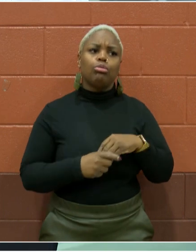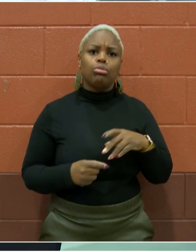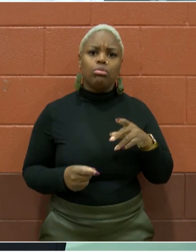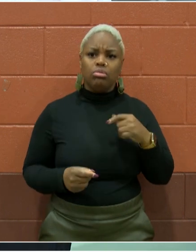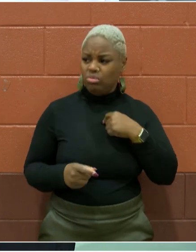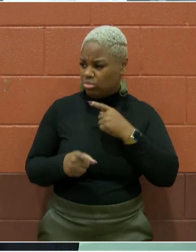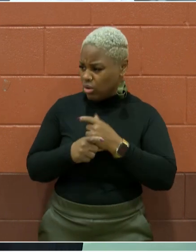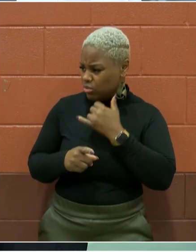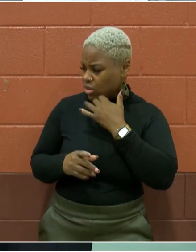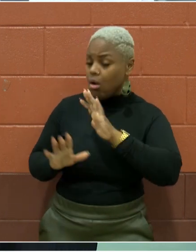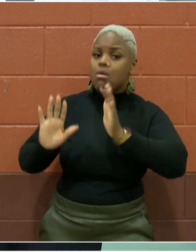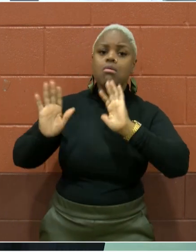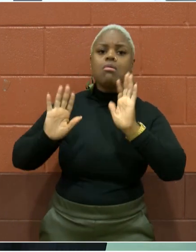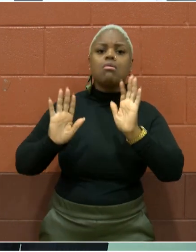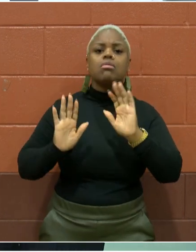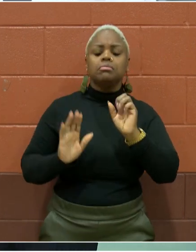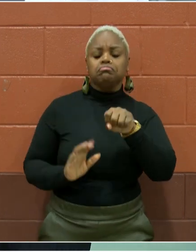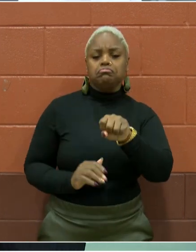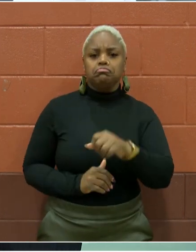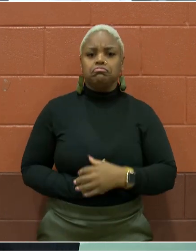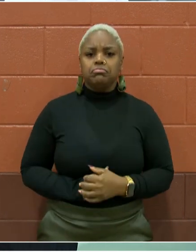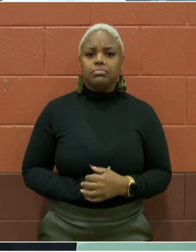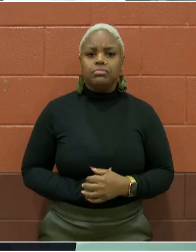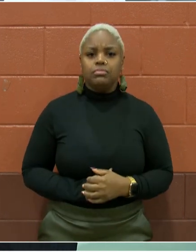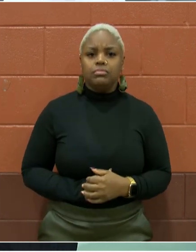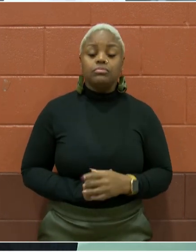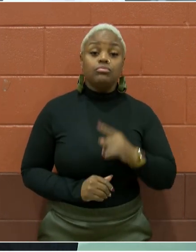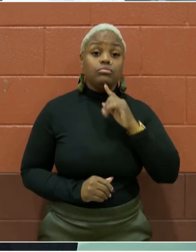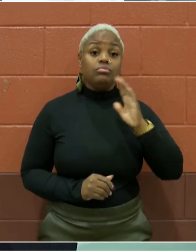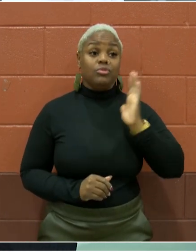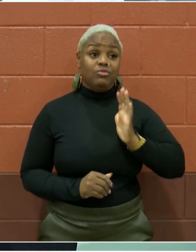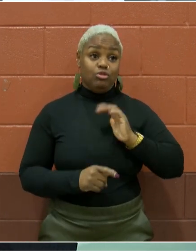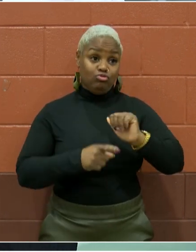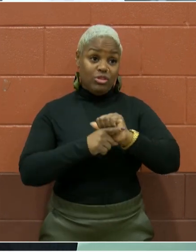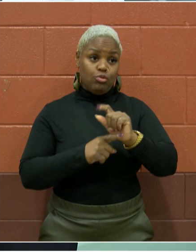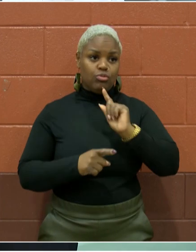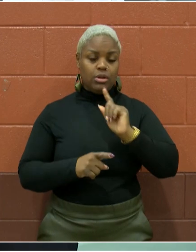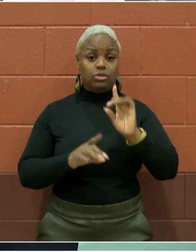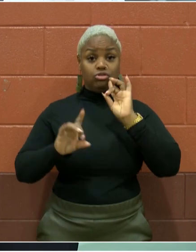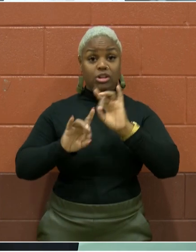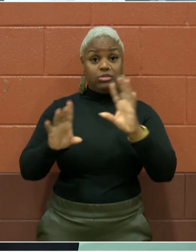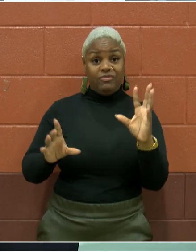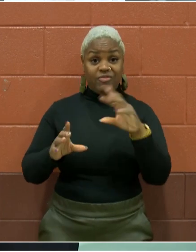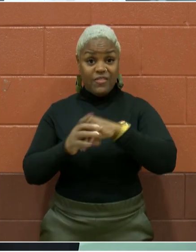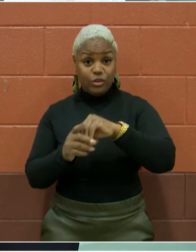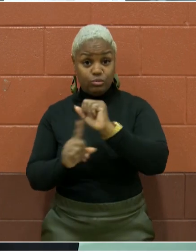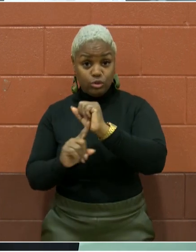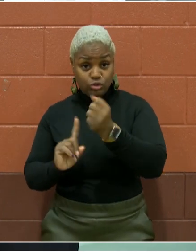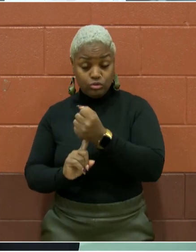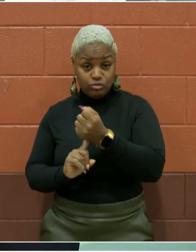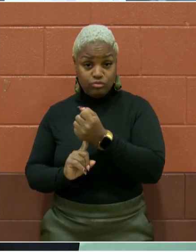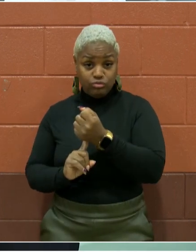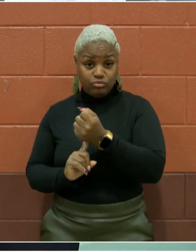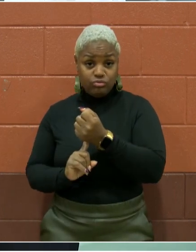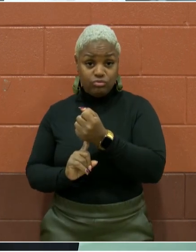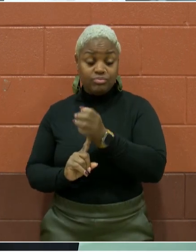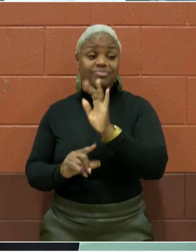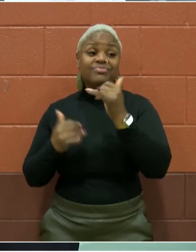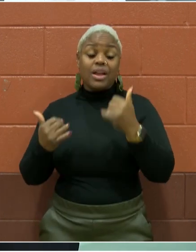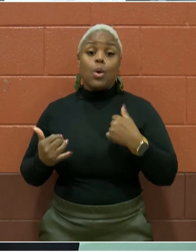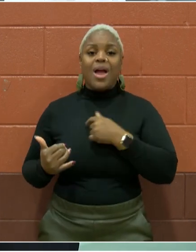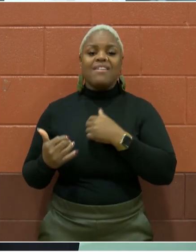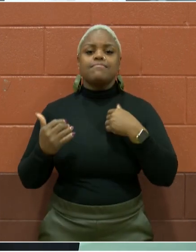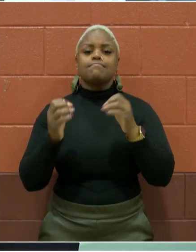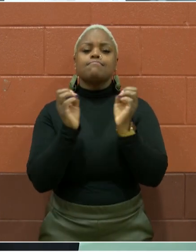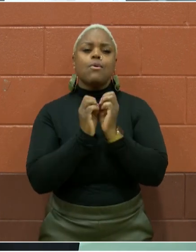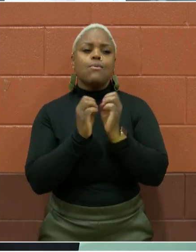they'll get in this in comparison to what they got before, which was really just a crisis intervention piece. This will really be more engaged in the tactics